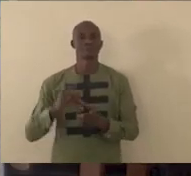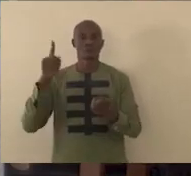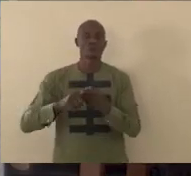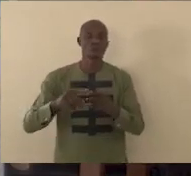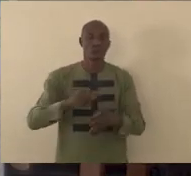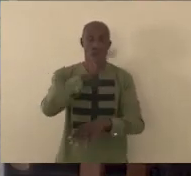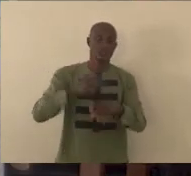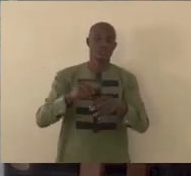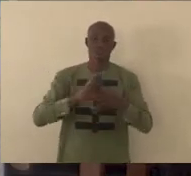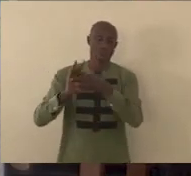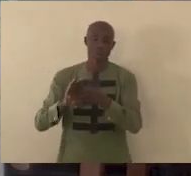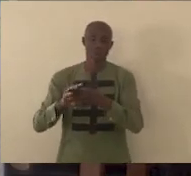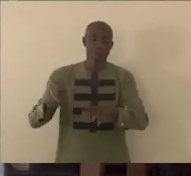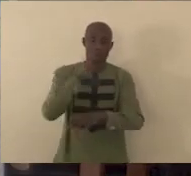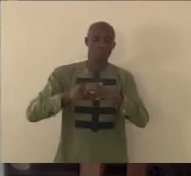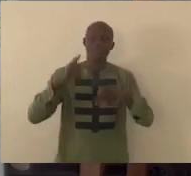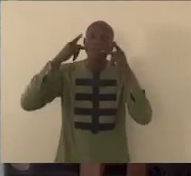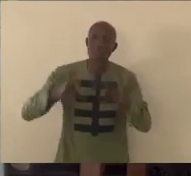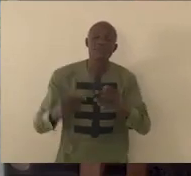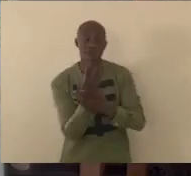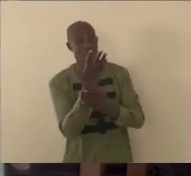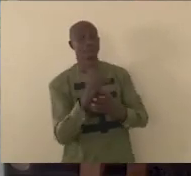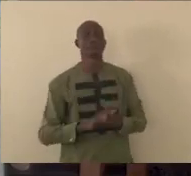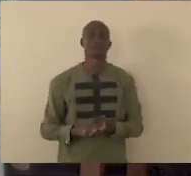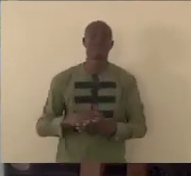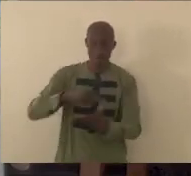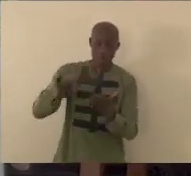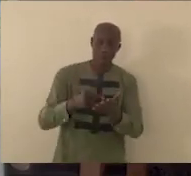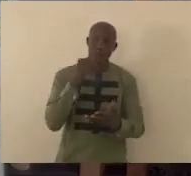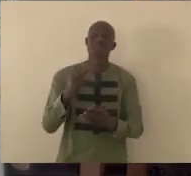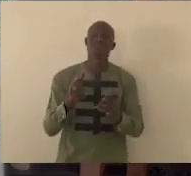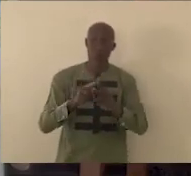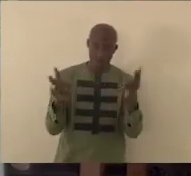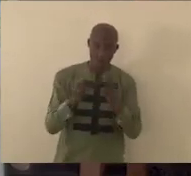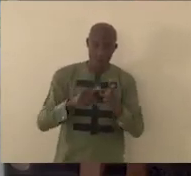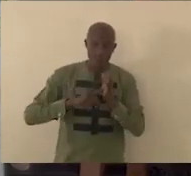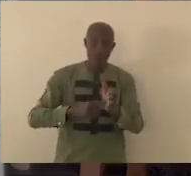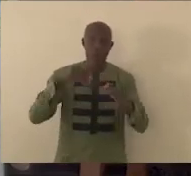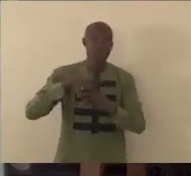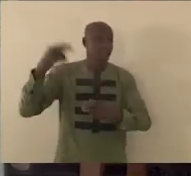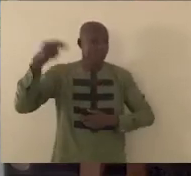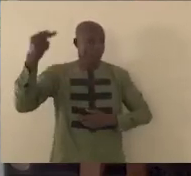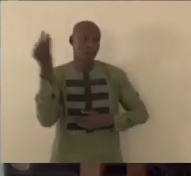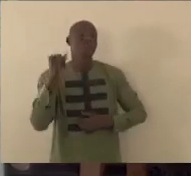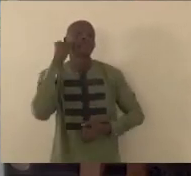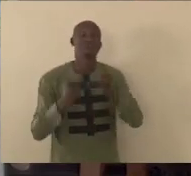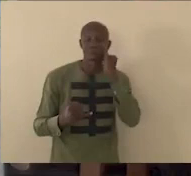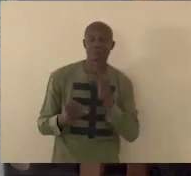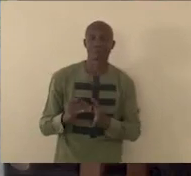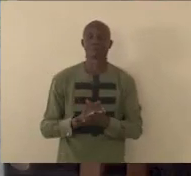to national unity, and national peace and prosperity. This is very well illustrated in the history of